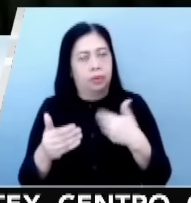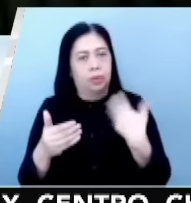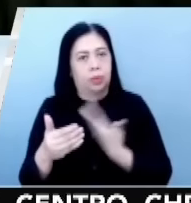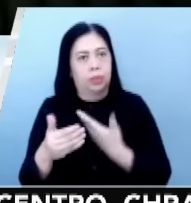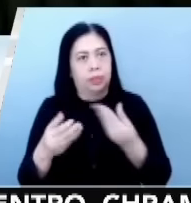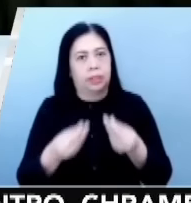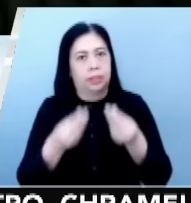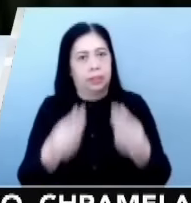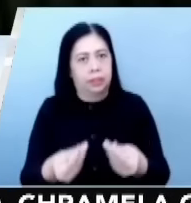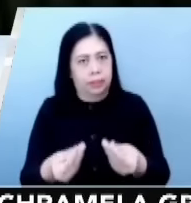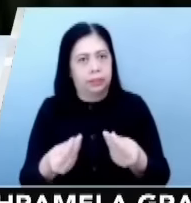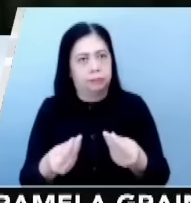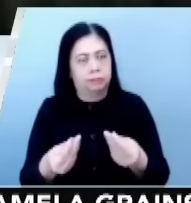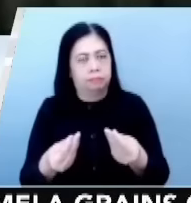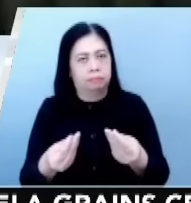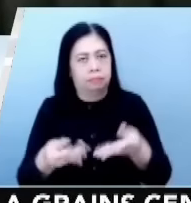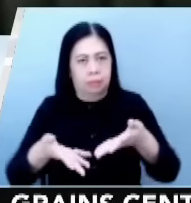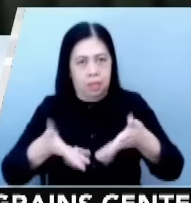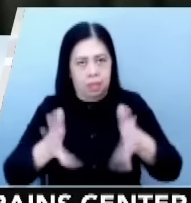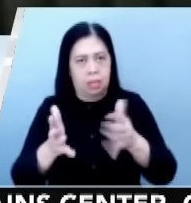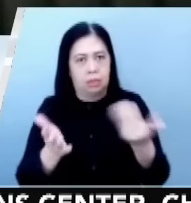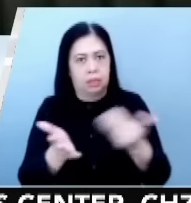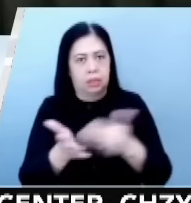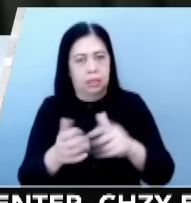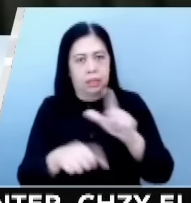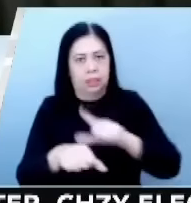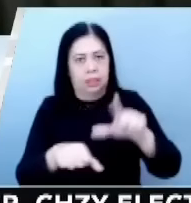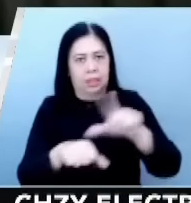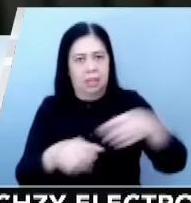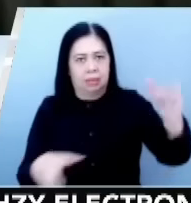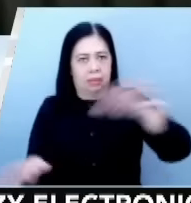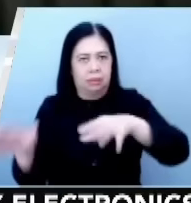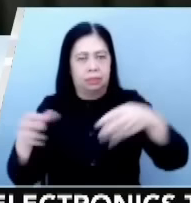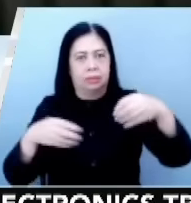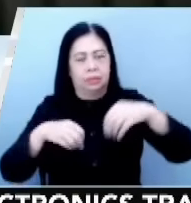them to resume their activities po. Just like what was